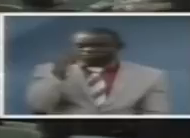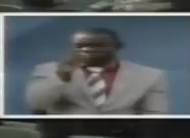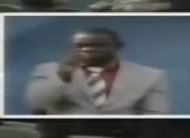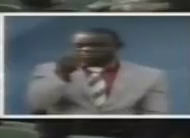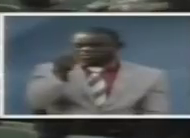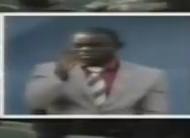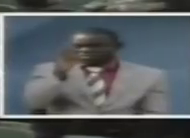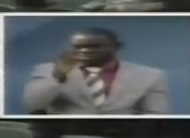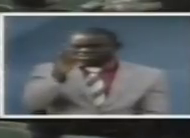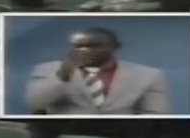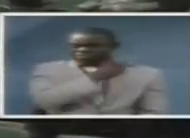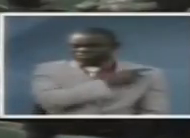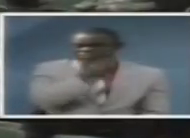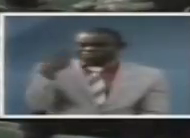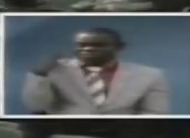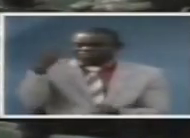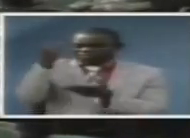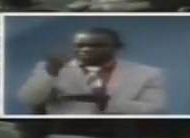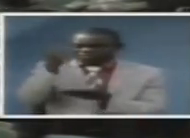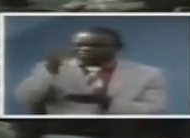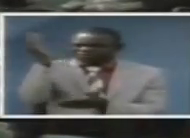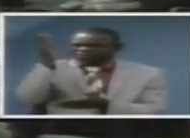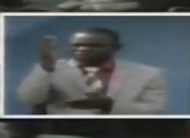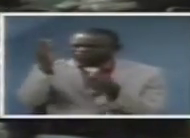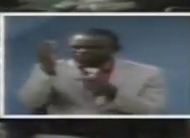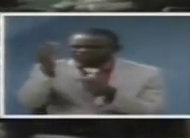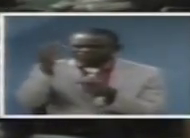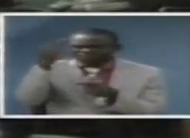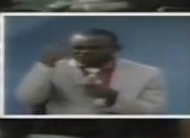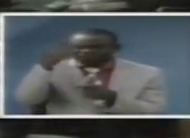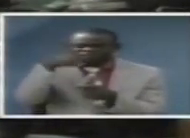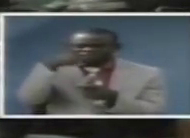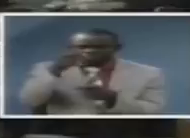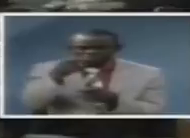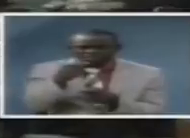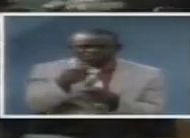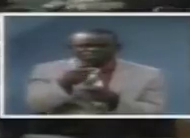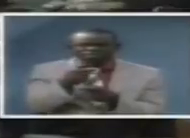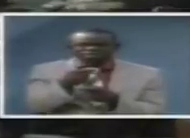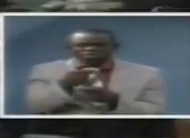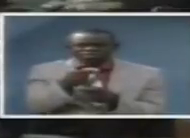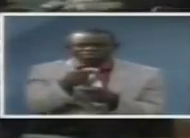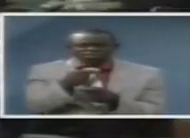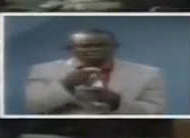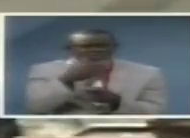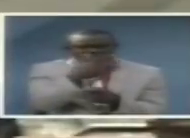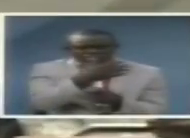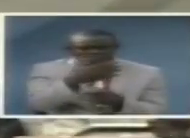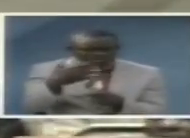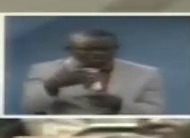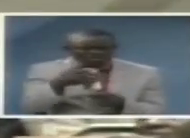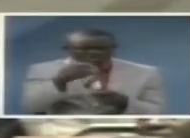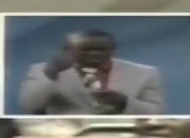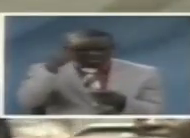address, government indicated the intention to disengage from direct procurement of finished